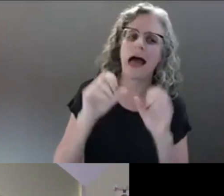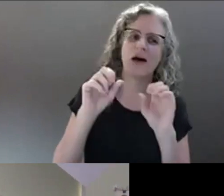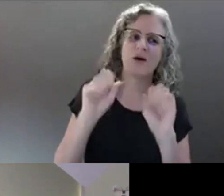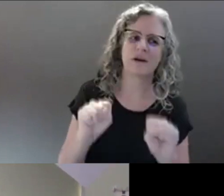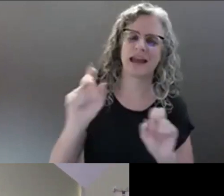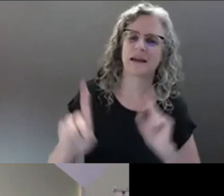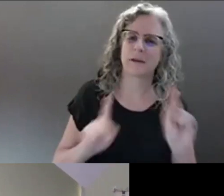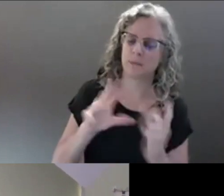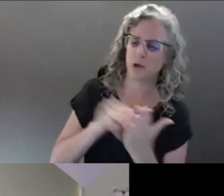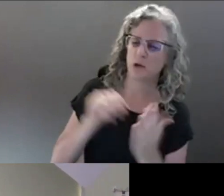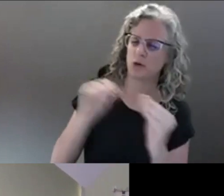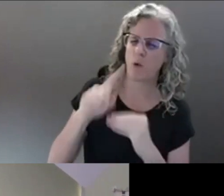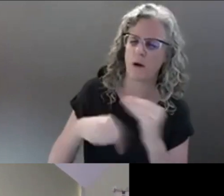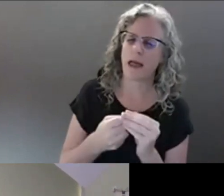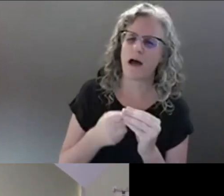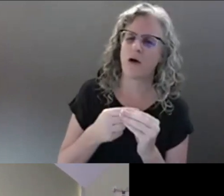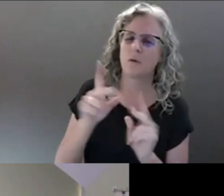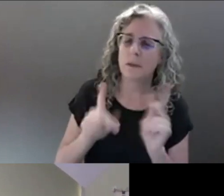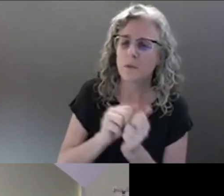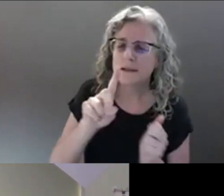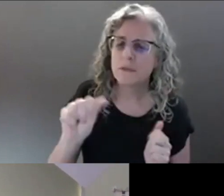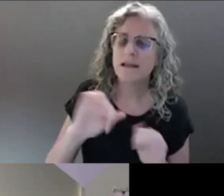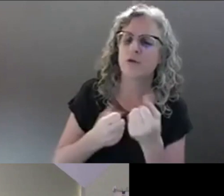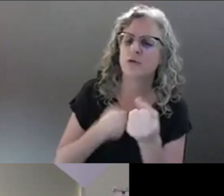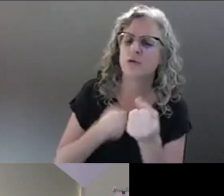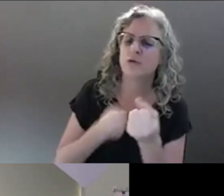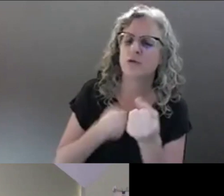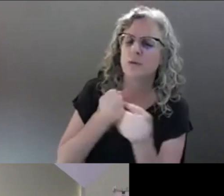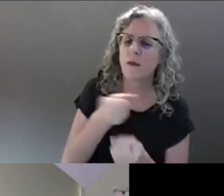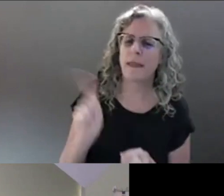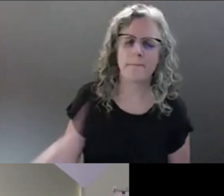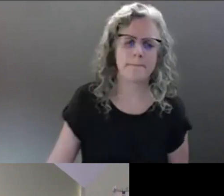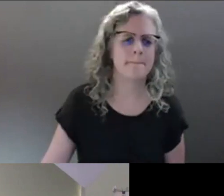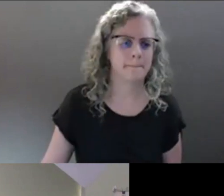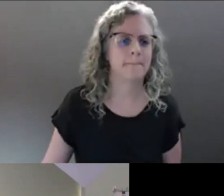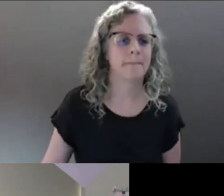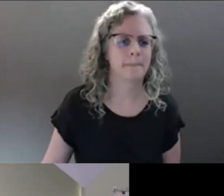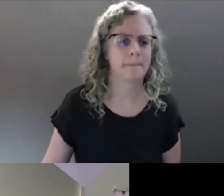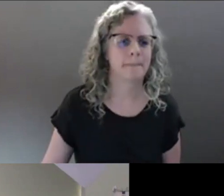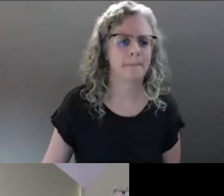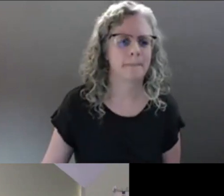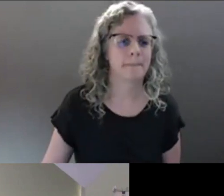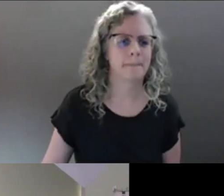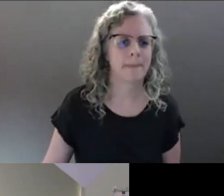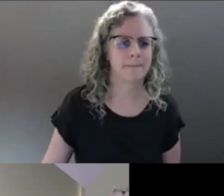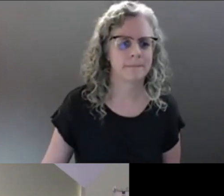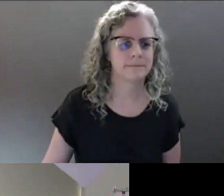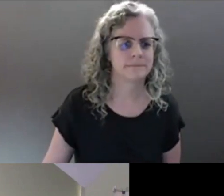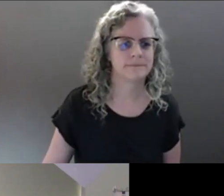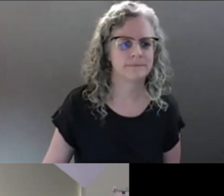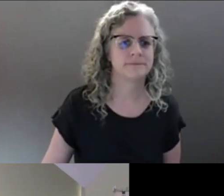question. So at the end of the presentation, I provided some links for further